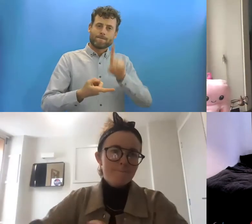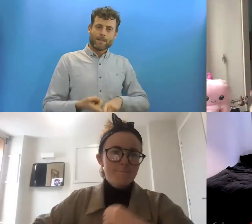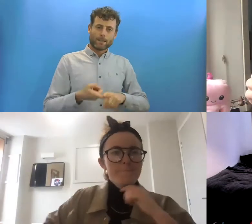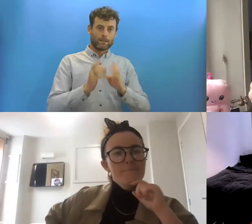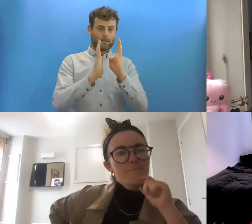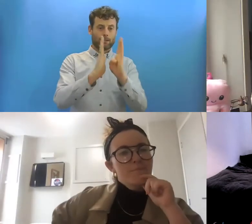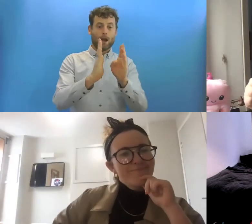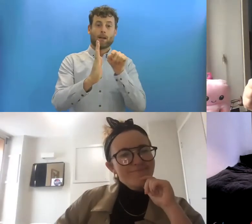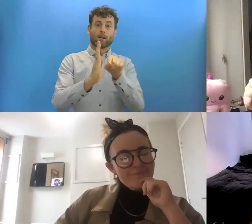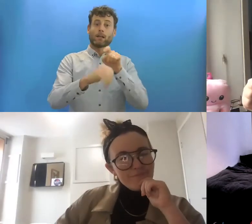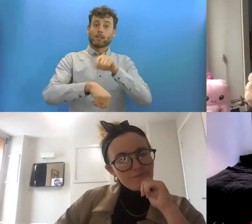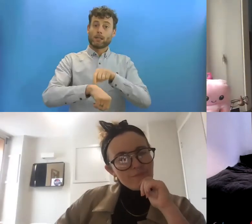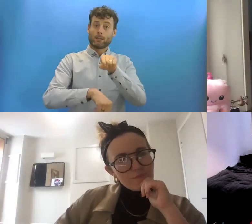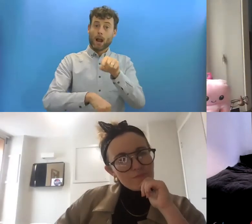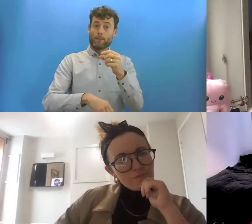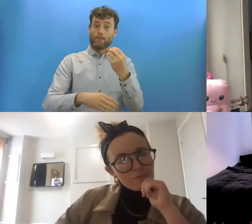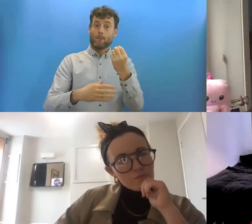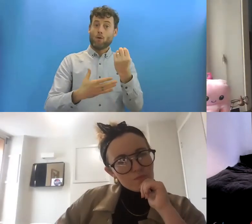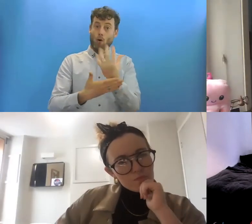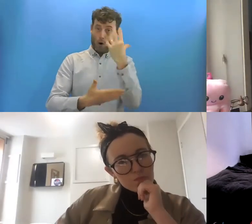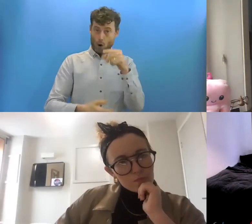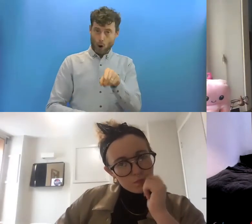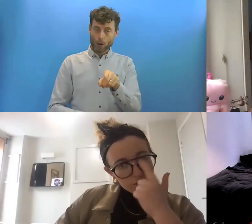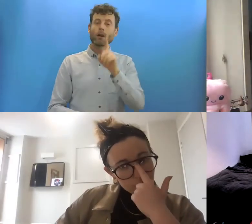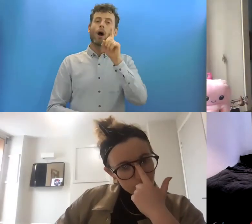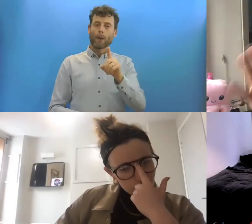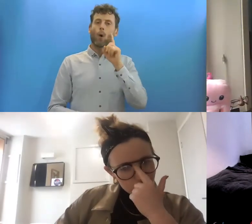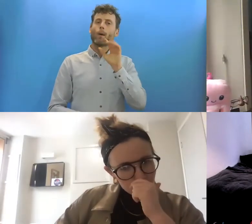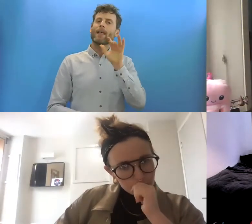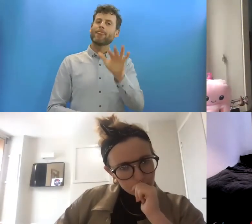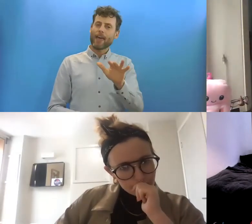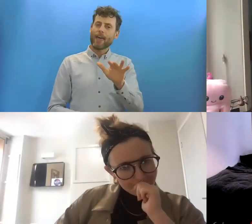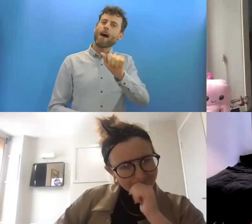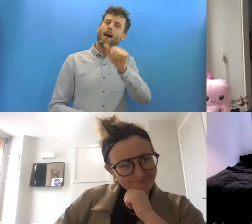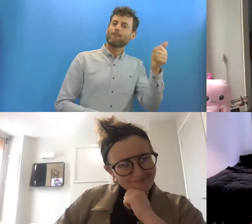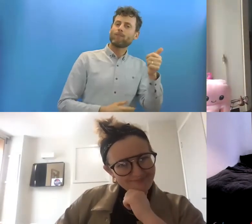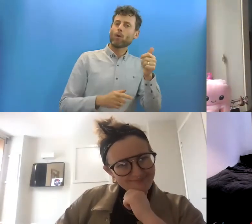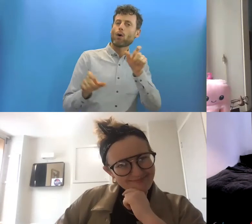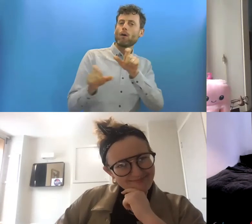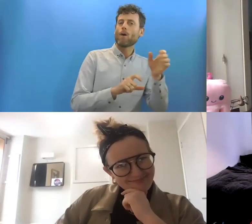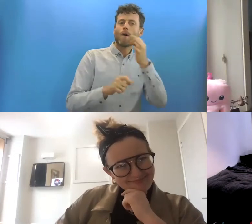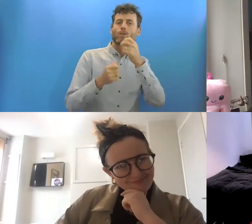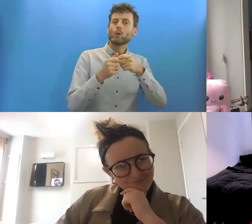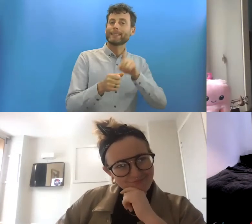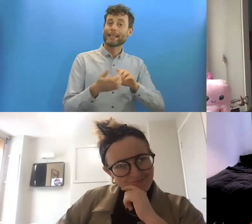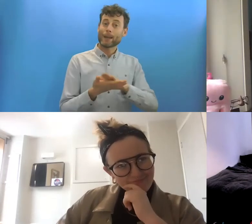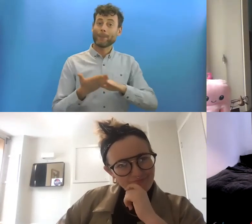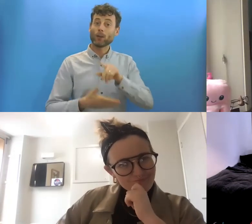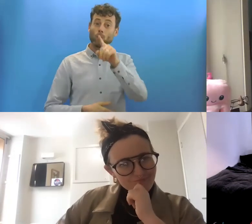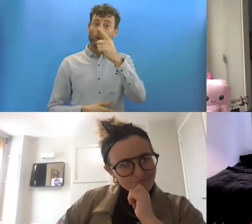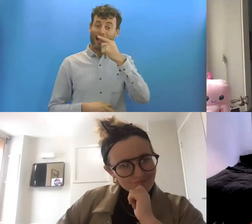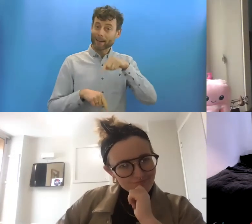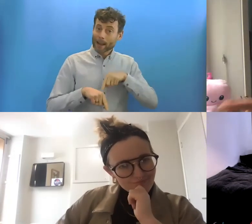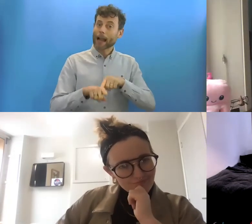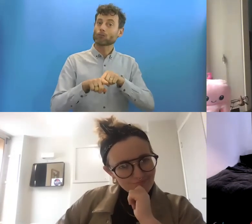2 days, not always, but often, so that you do have a chance to watch it in the bath or wherever suits you best. Can I just